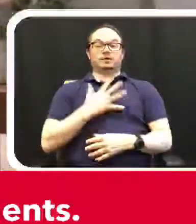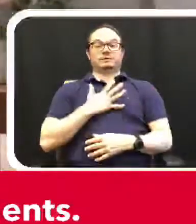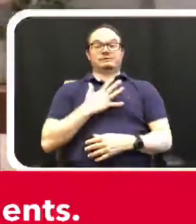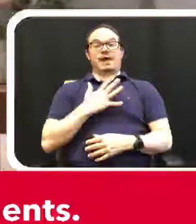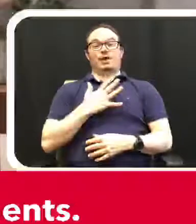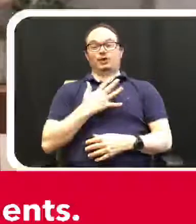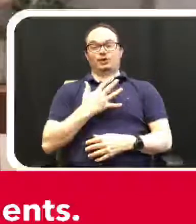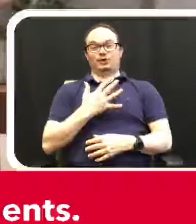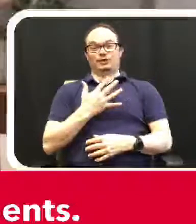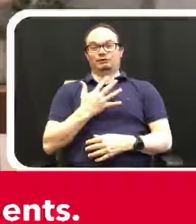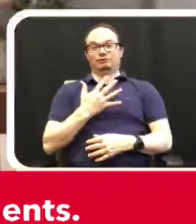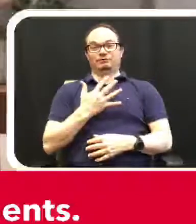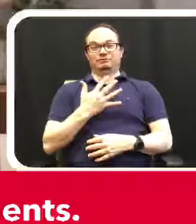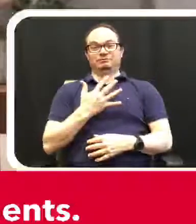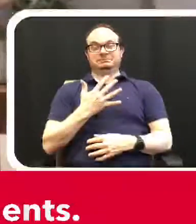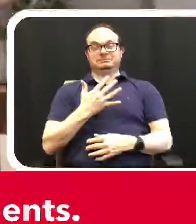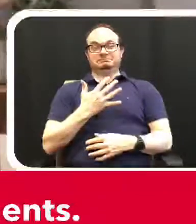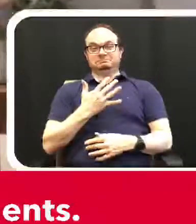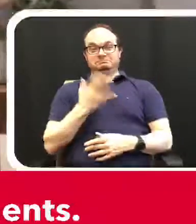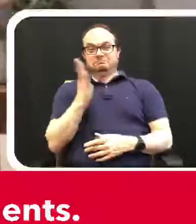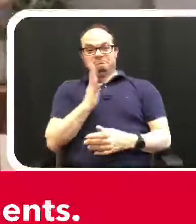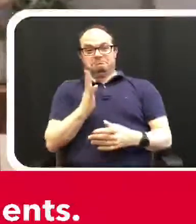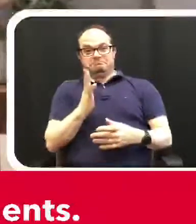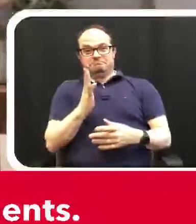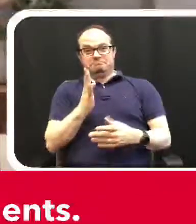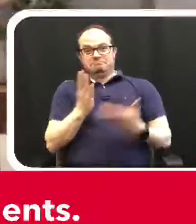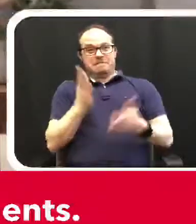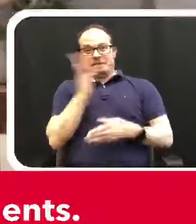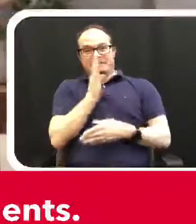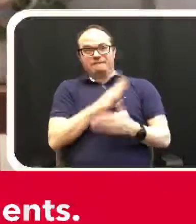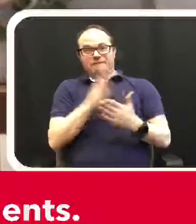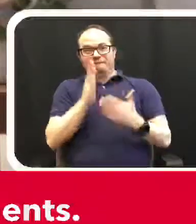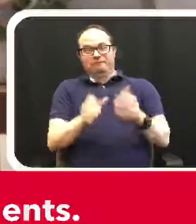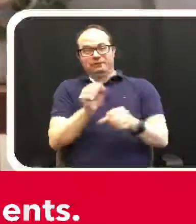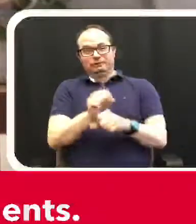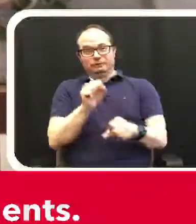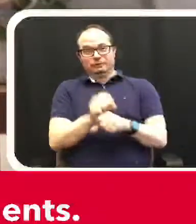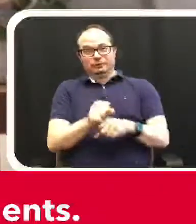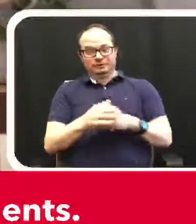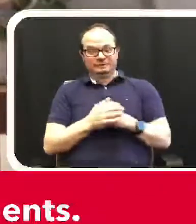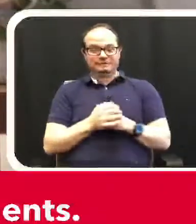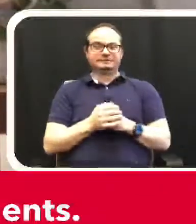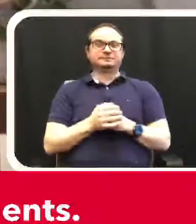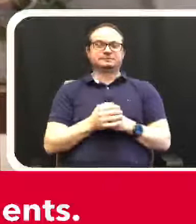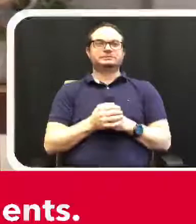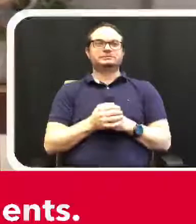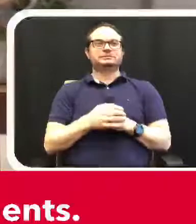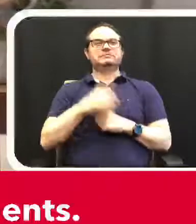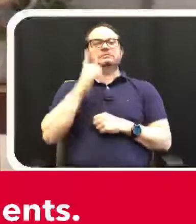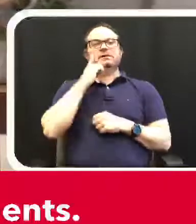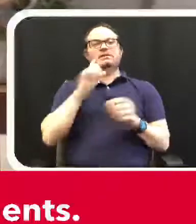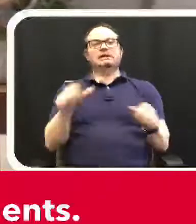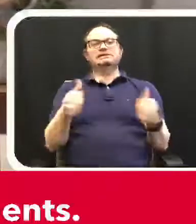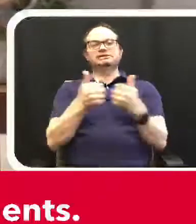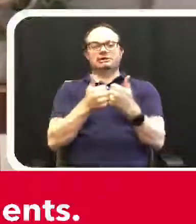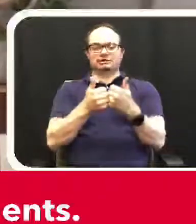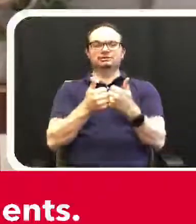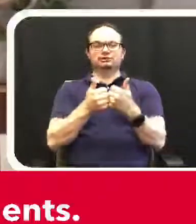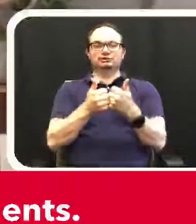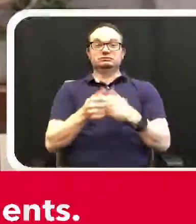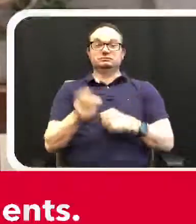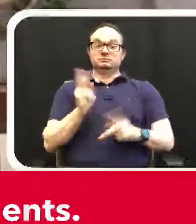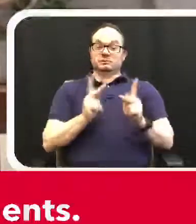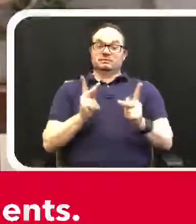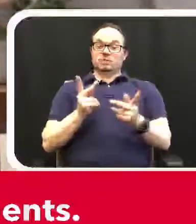you, you may never get that work done, So, and I think that's a challenge. I think there are people who want